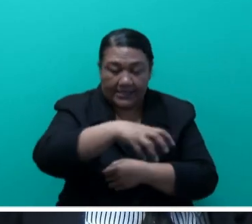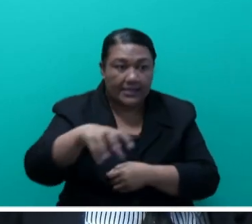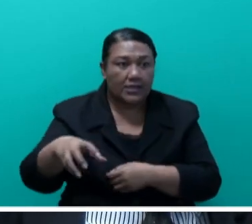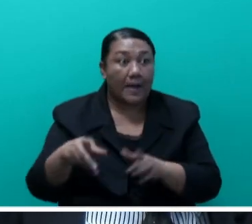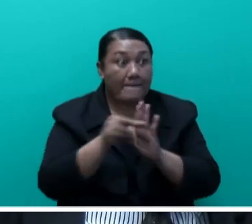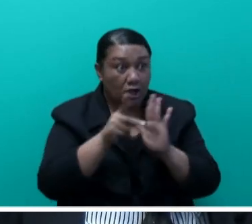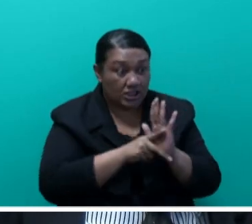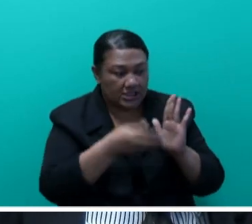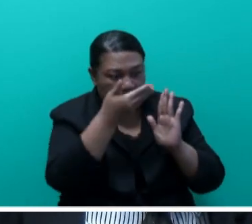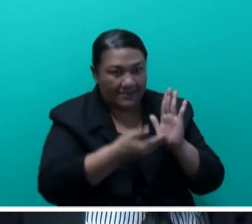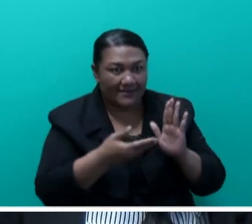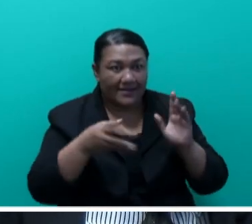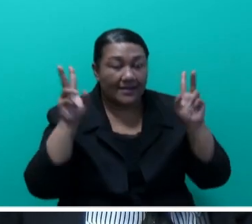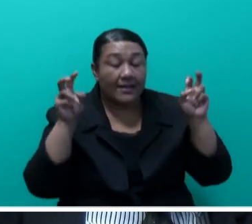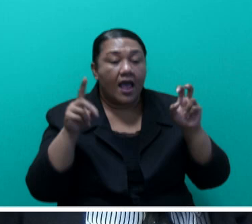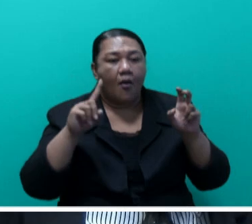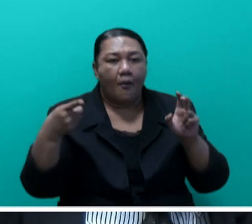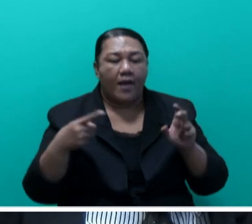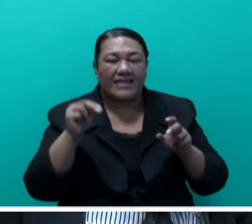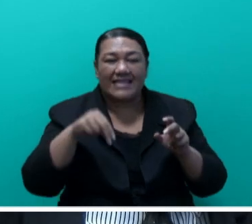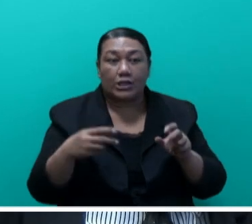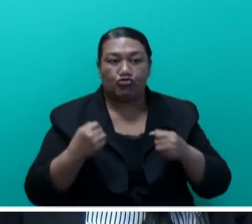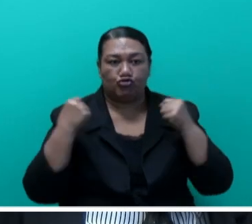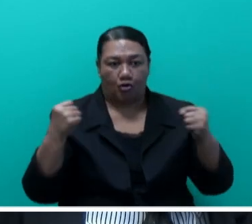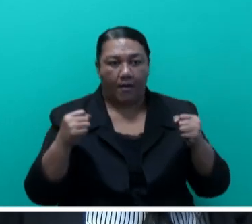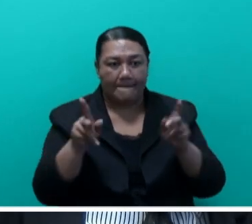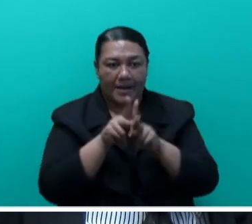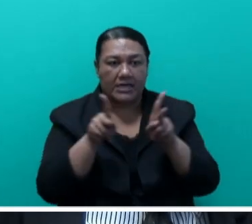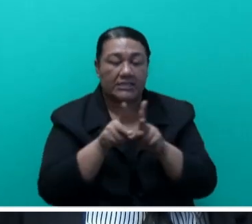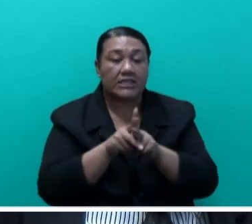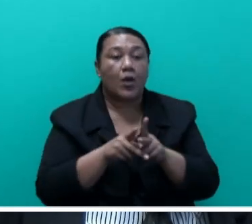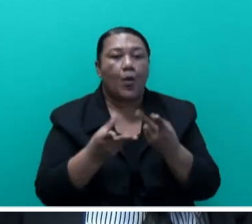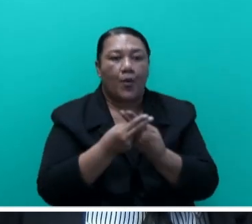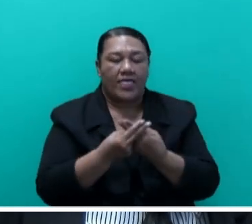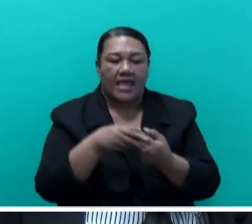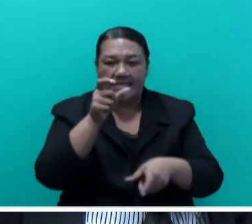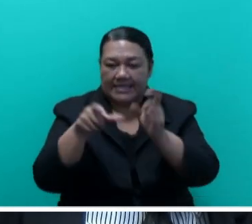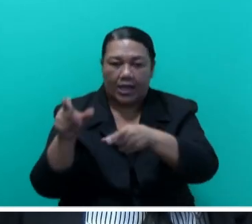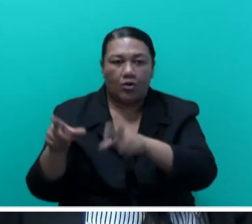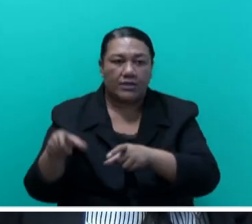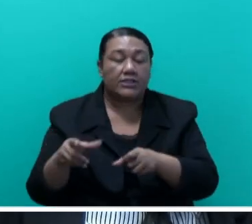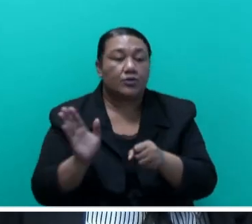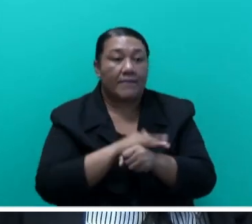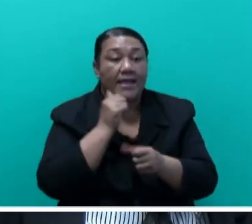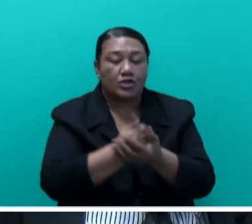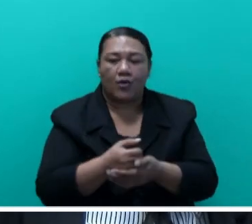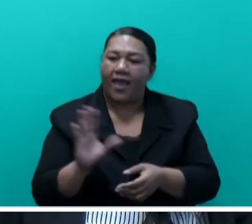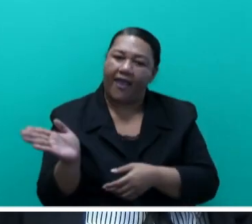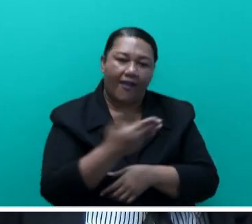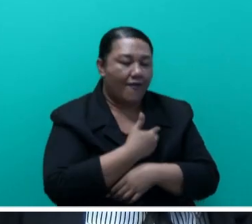the need to build strong partnerships with these stakeholders, ensuring that everyone has a role to